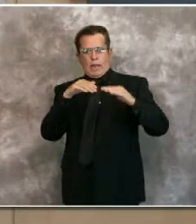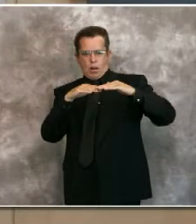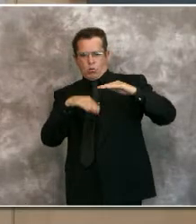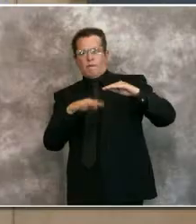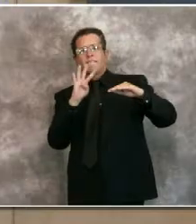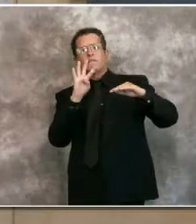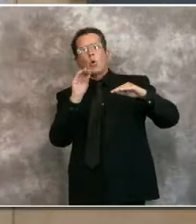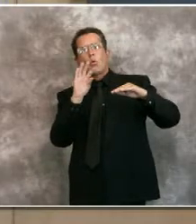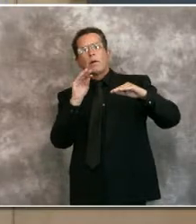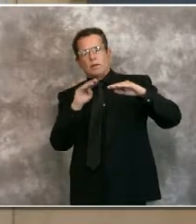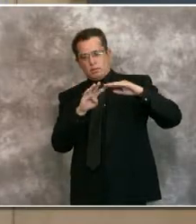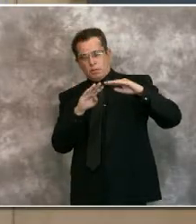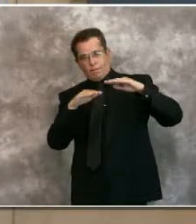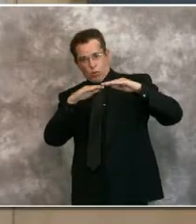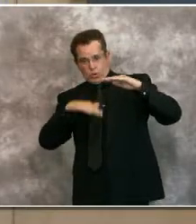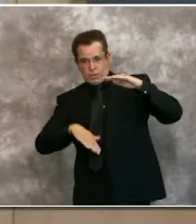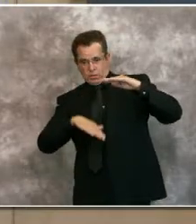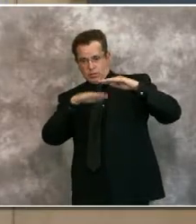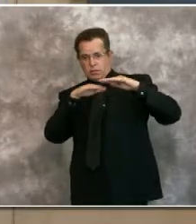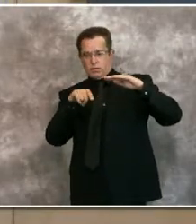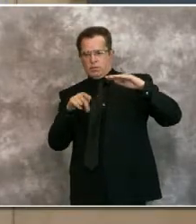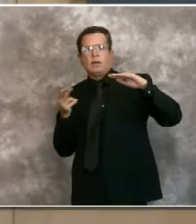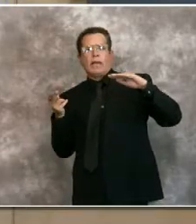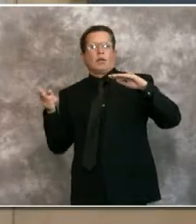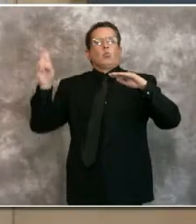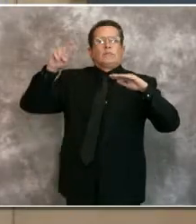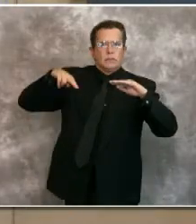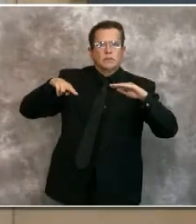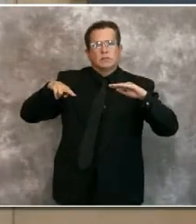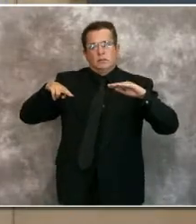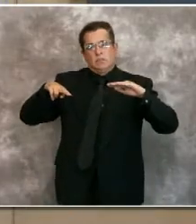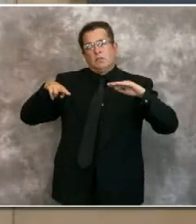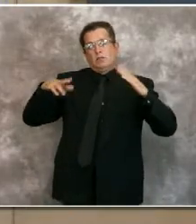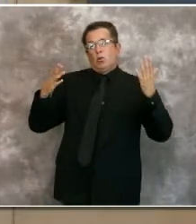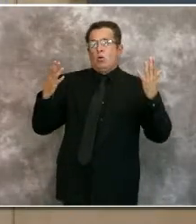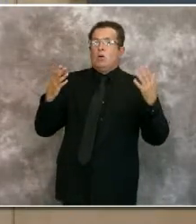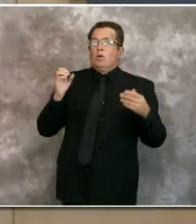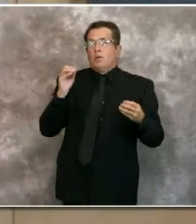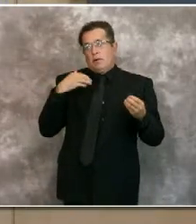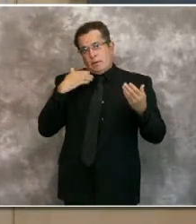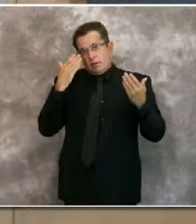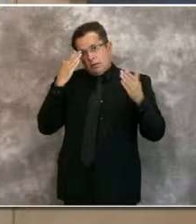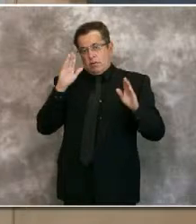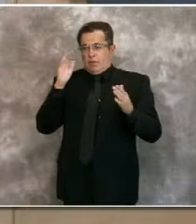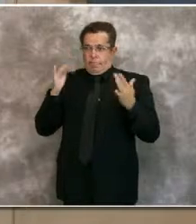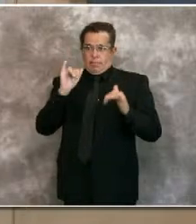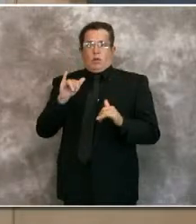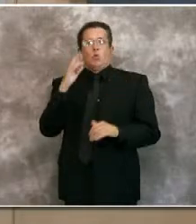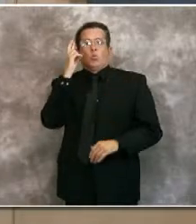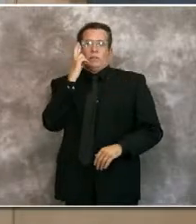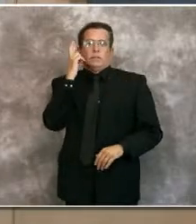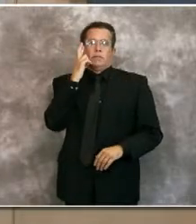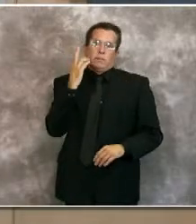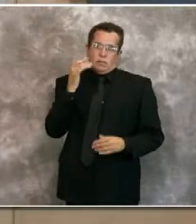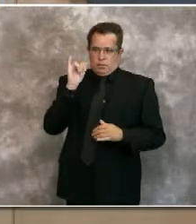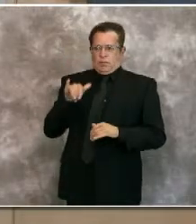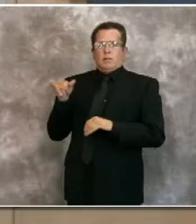40 actually has had an increase over time. Again, that may be playing a piece in the